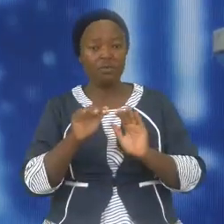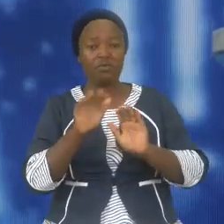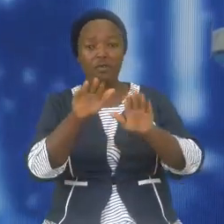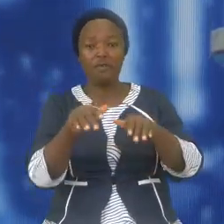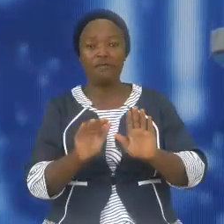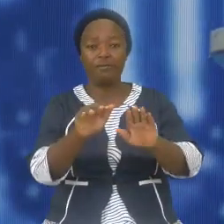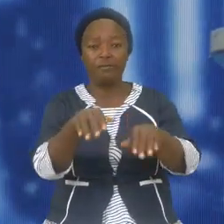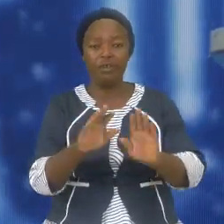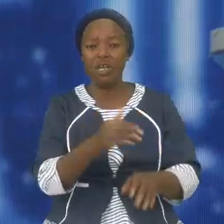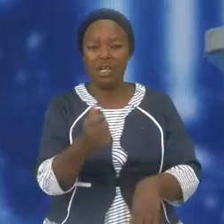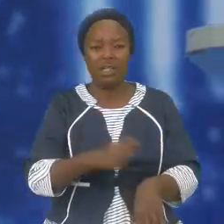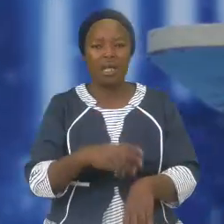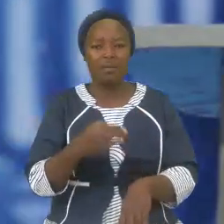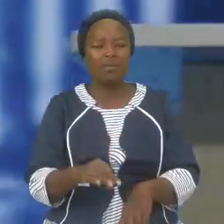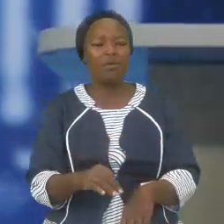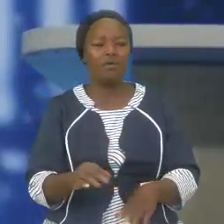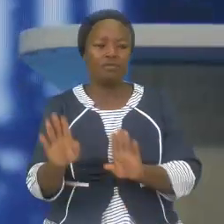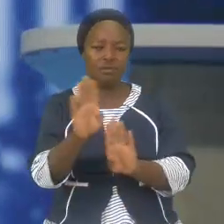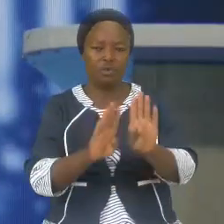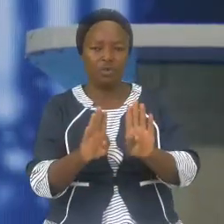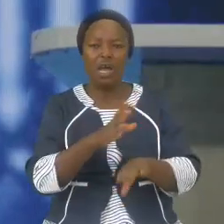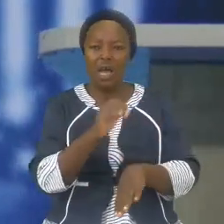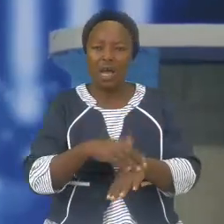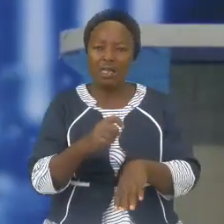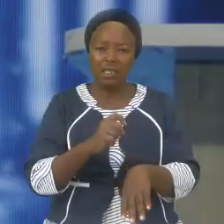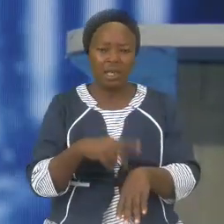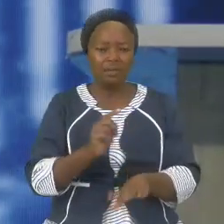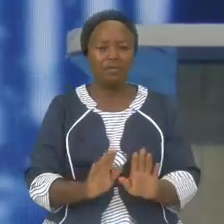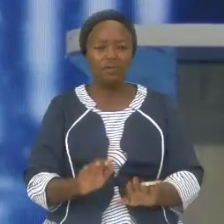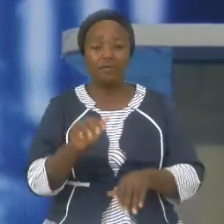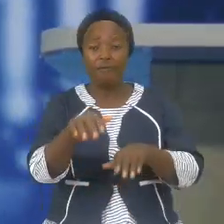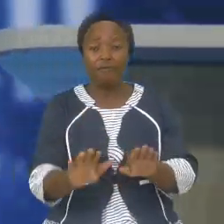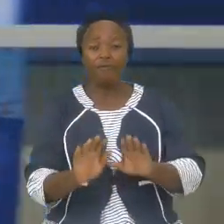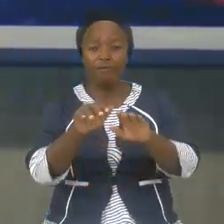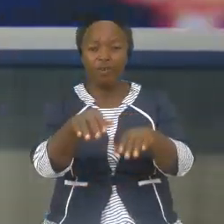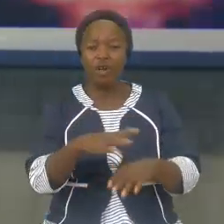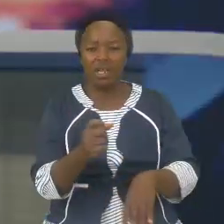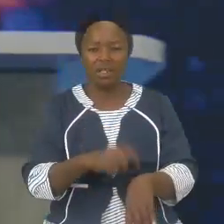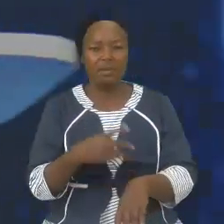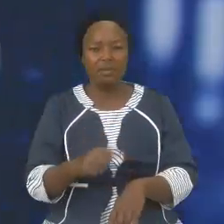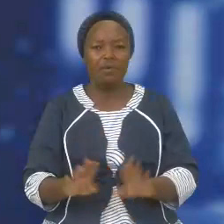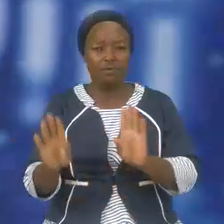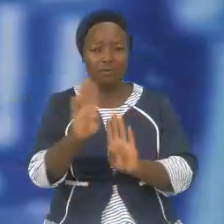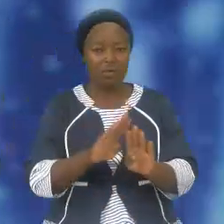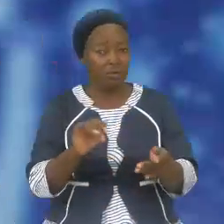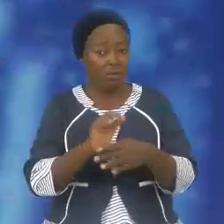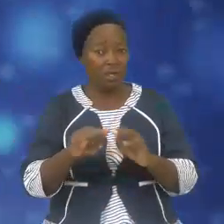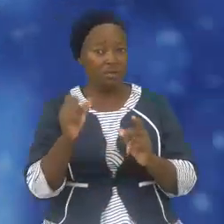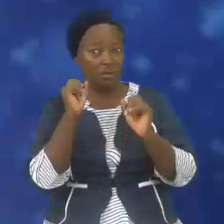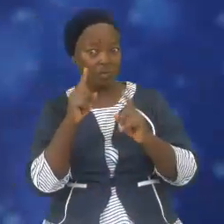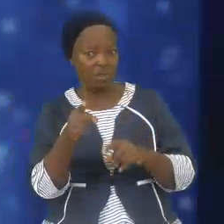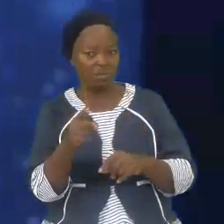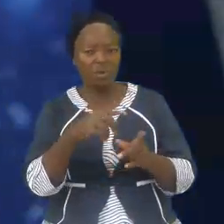time of trouble. At the time of the flood, a time of trouble. Does that surprise you?